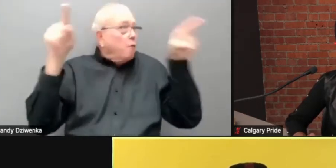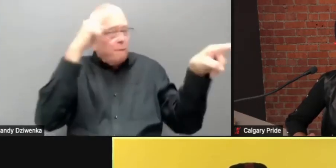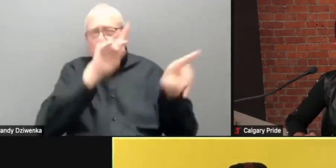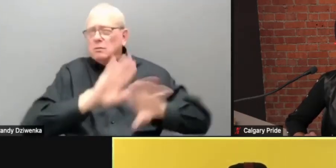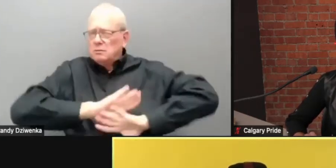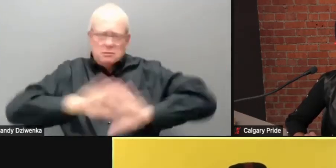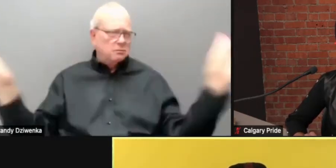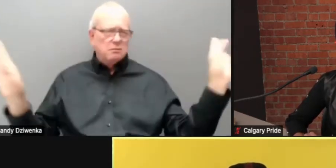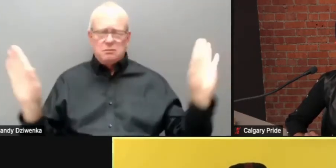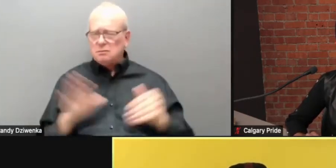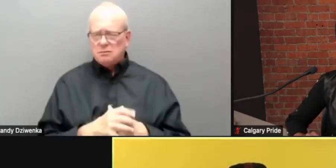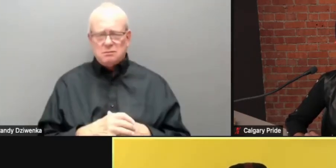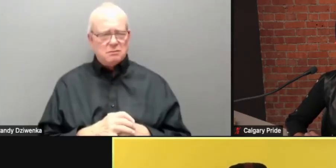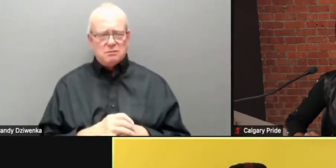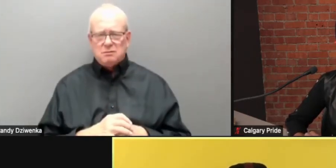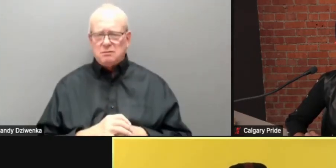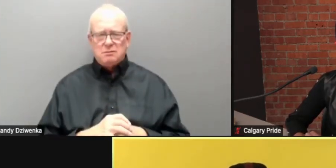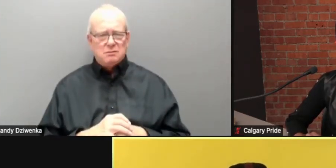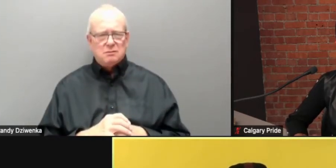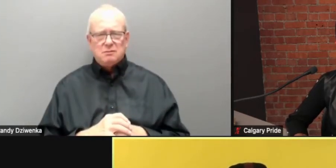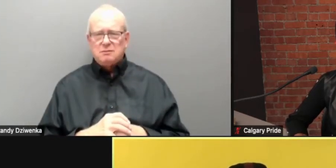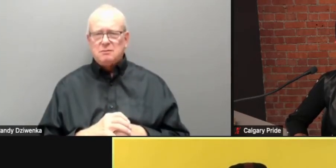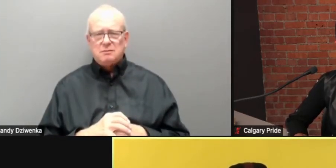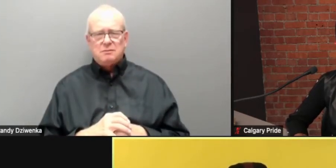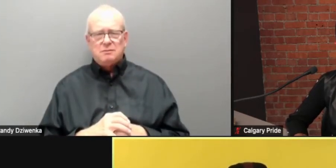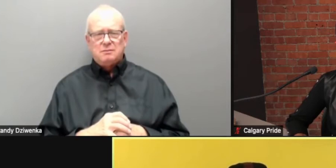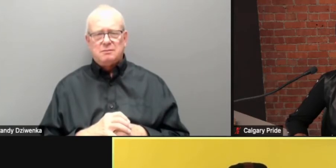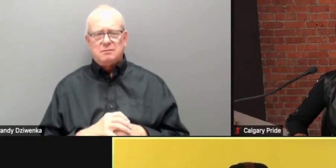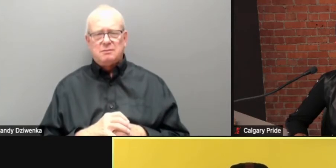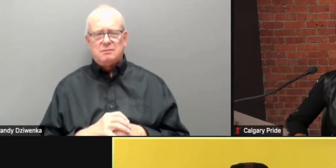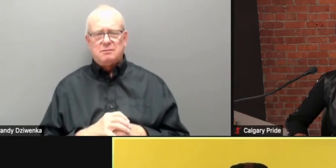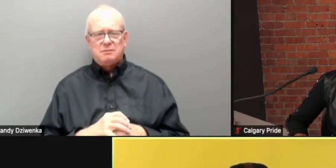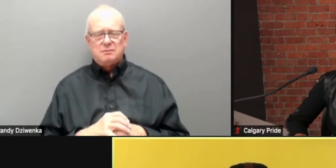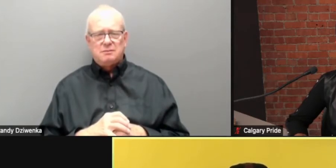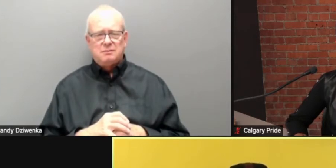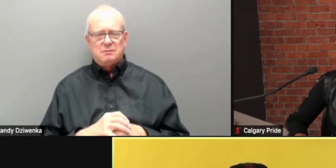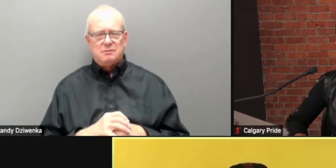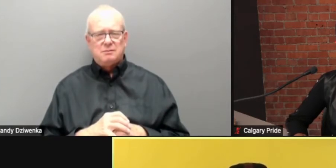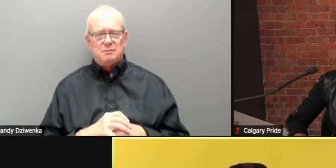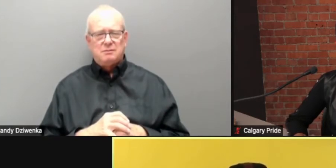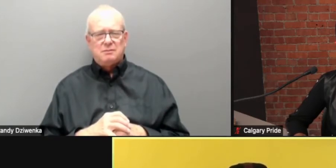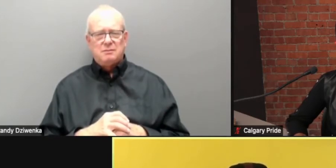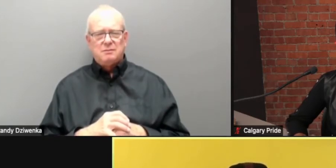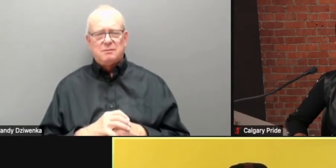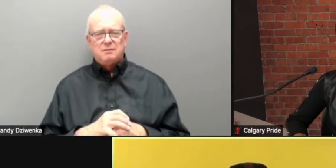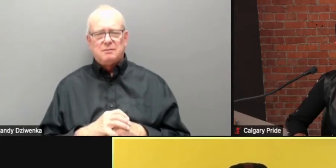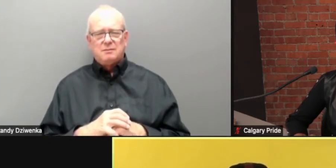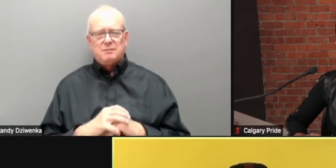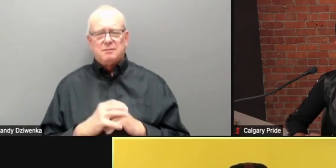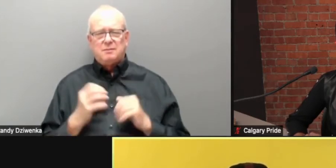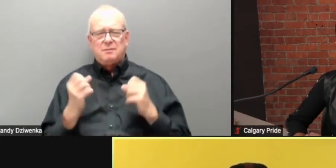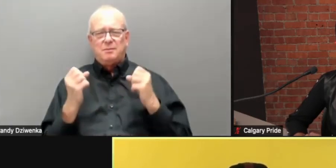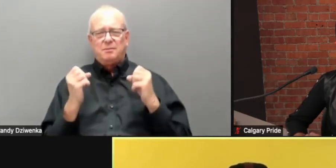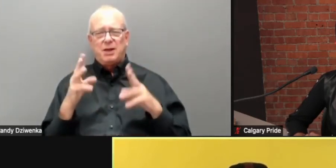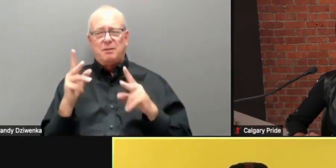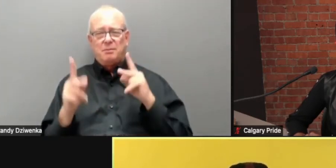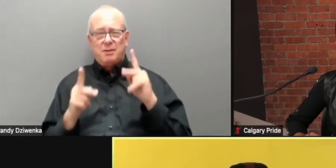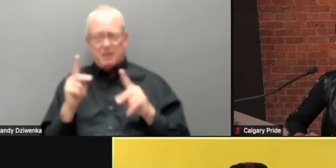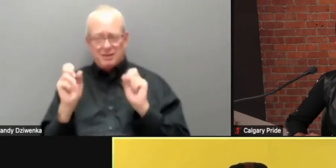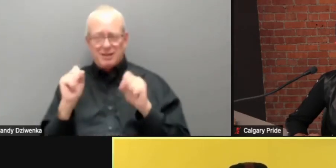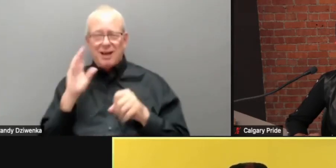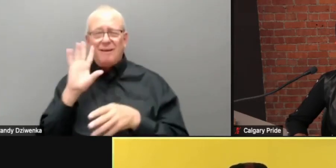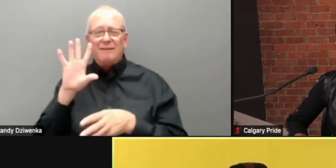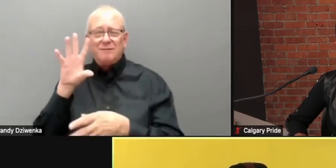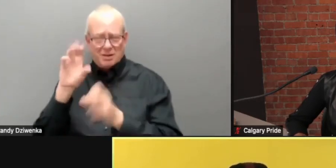are belonging to reputed families, who can definitely make a change. We have seen examples in